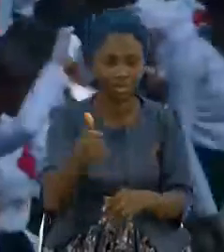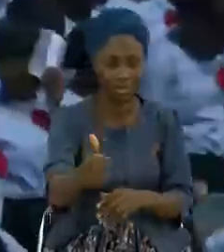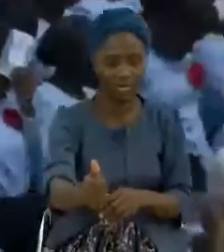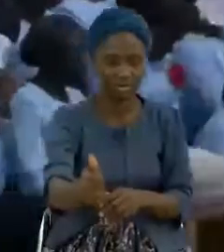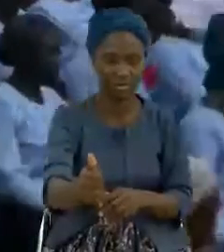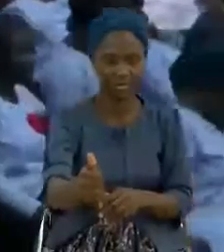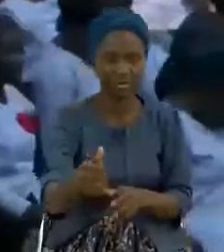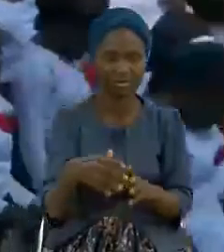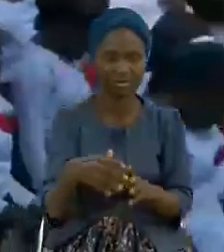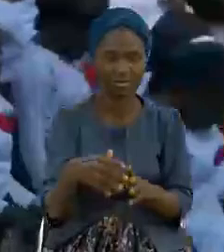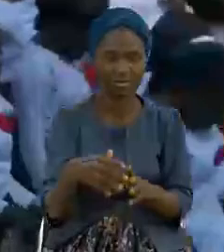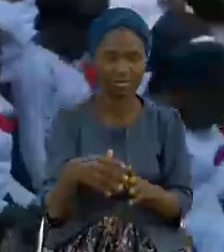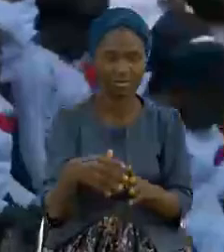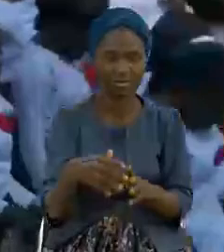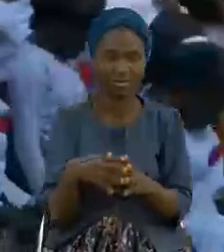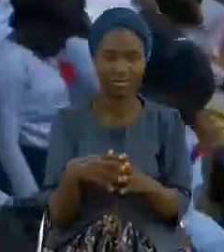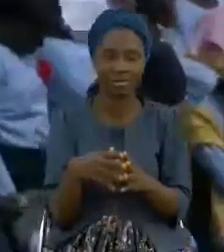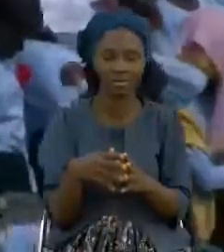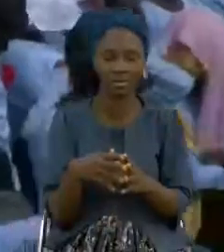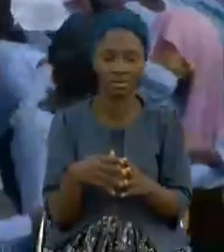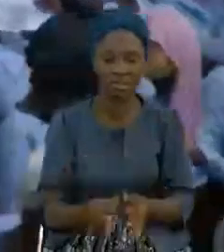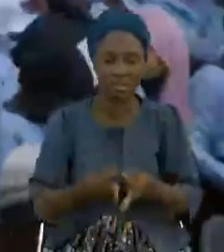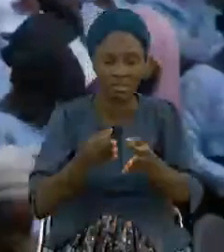delays your progress.